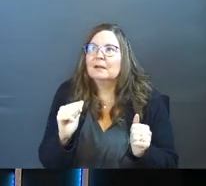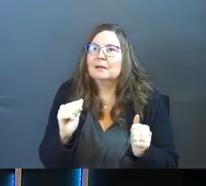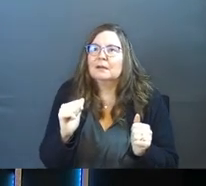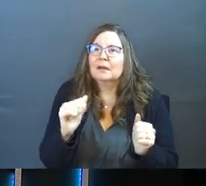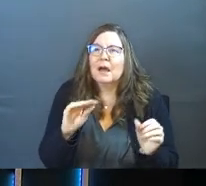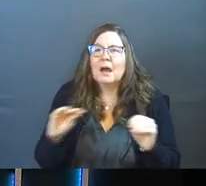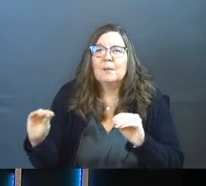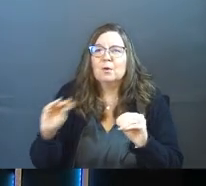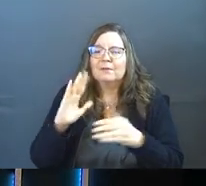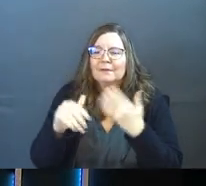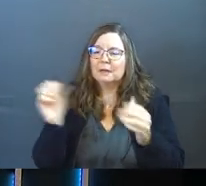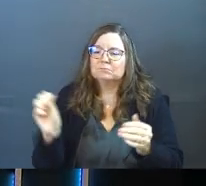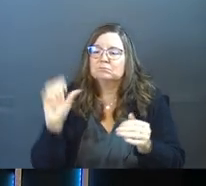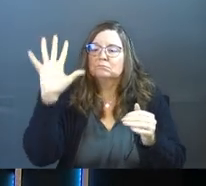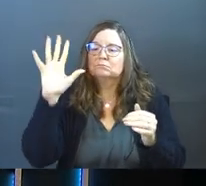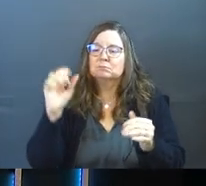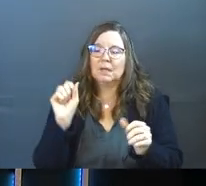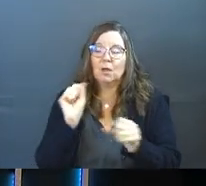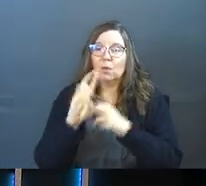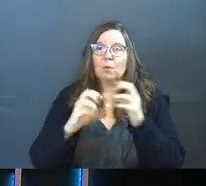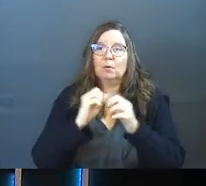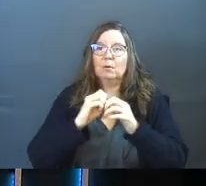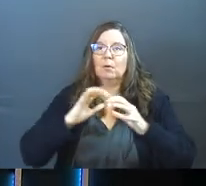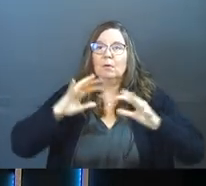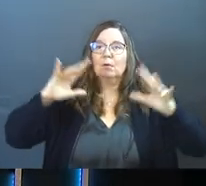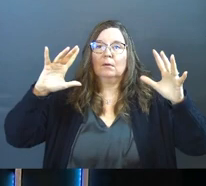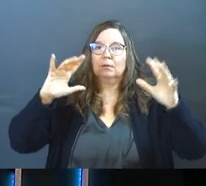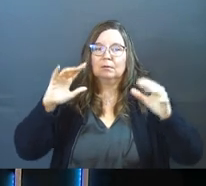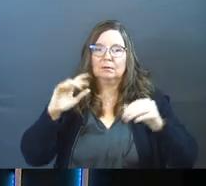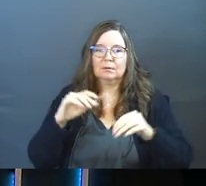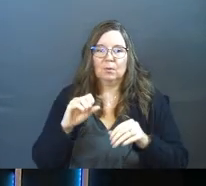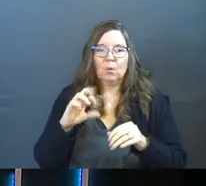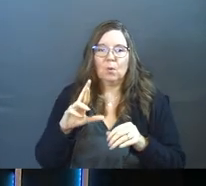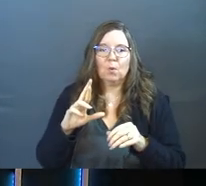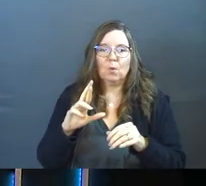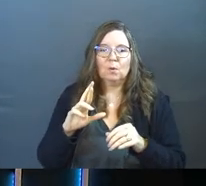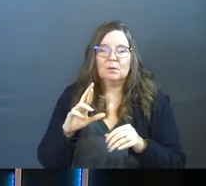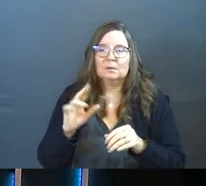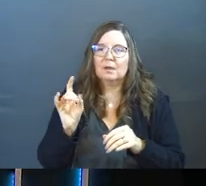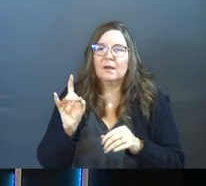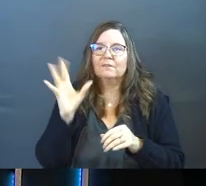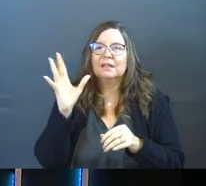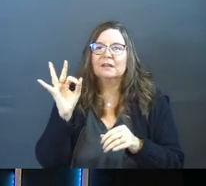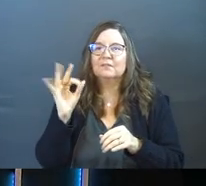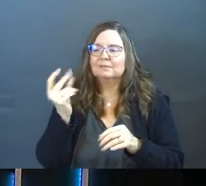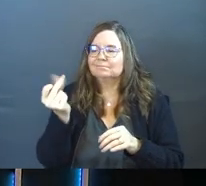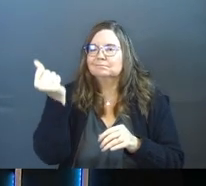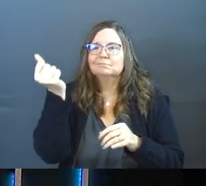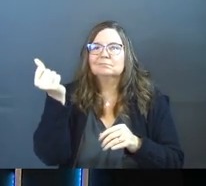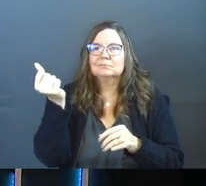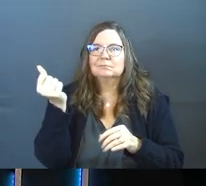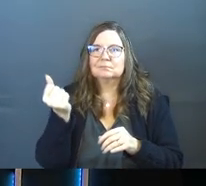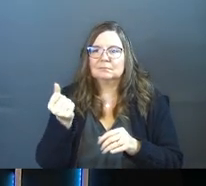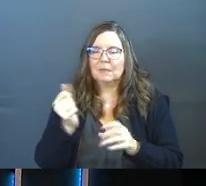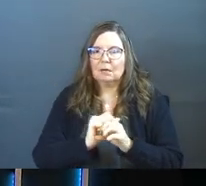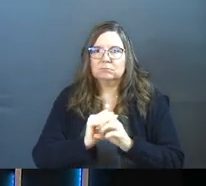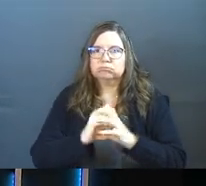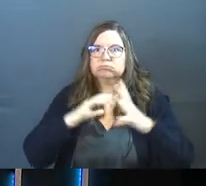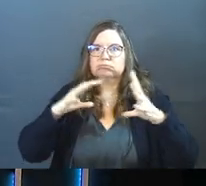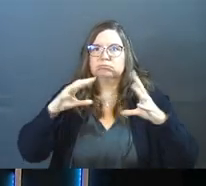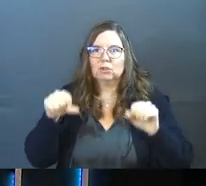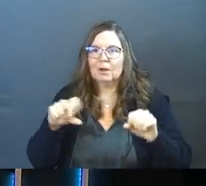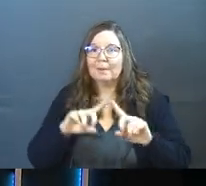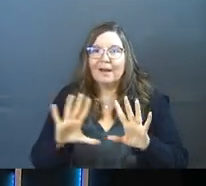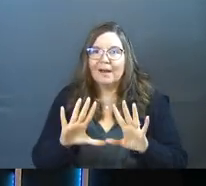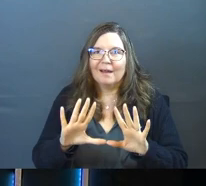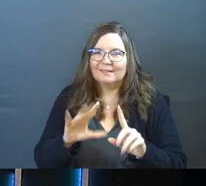a moving of his hand and the world was formed in creation, or a snap of his finger, a flick of his wrist,